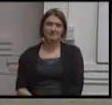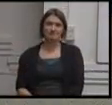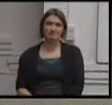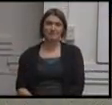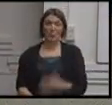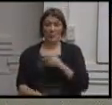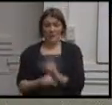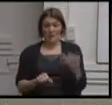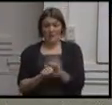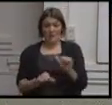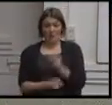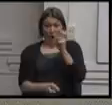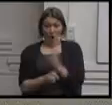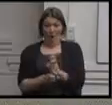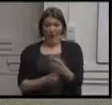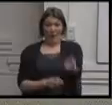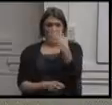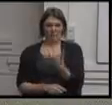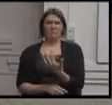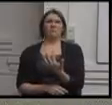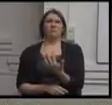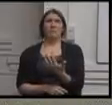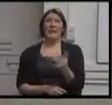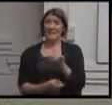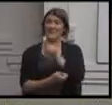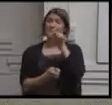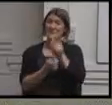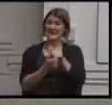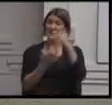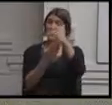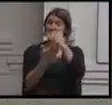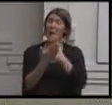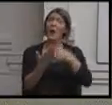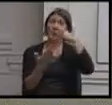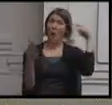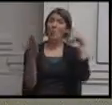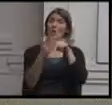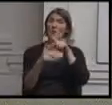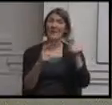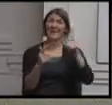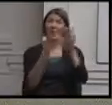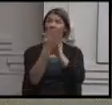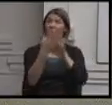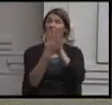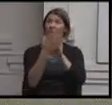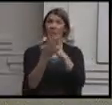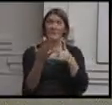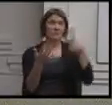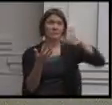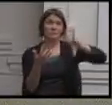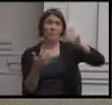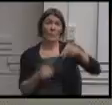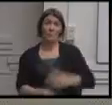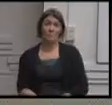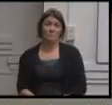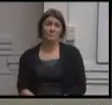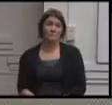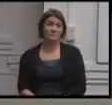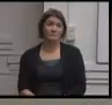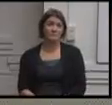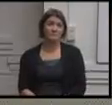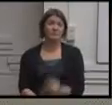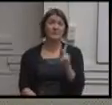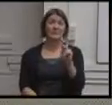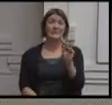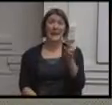given the work that we have to do. If there's a specific proposal, I'm happy to consider it. So I voted against it. And, you know,